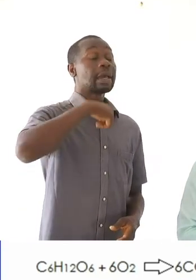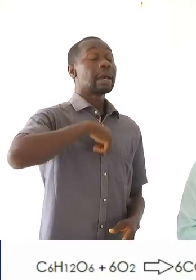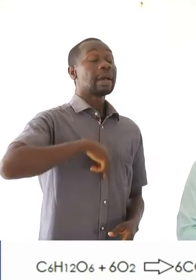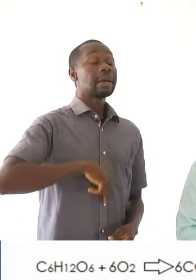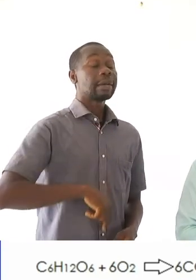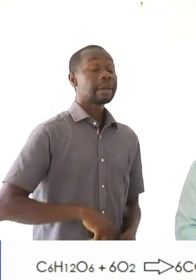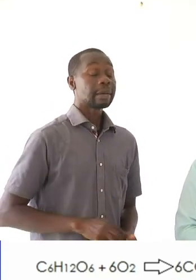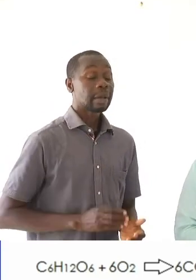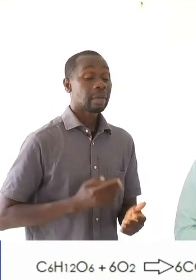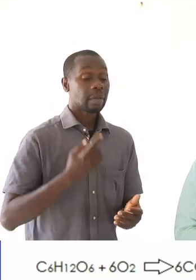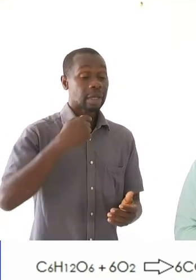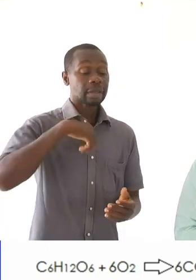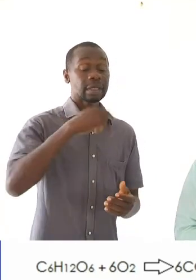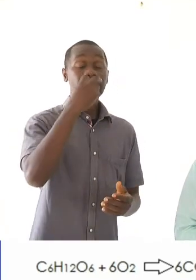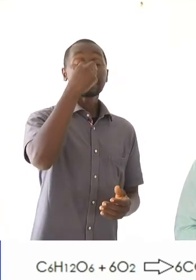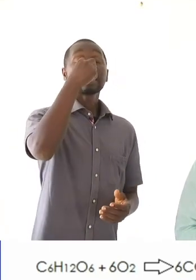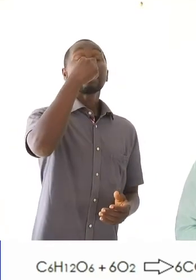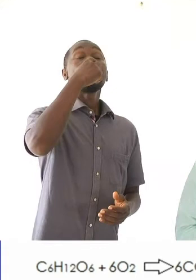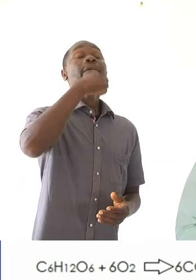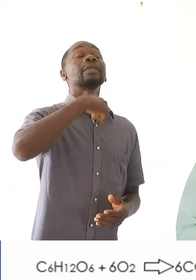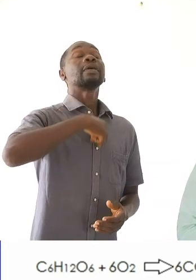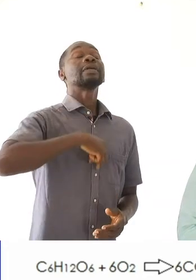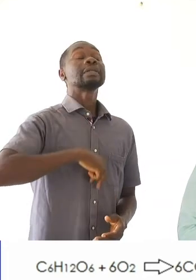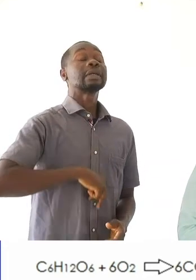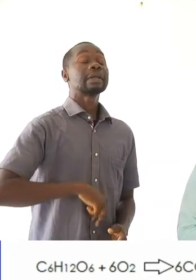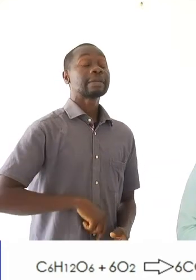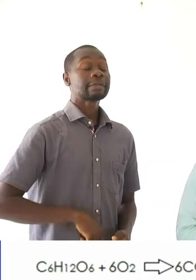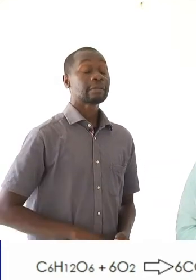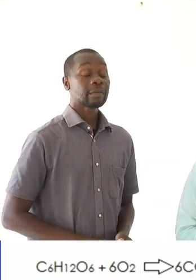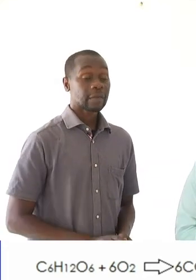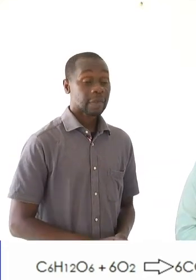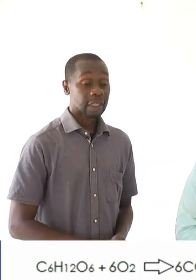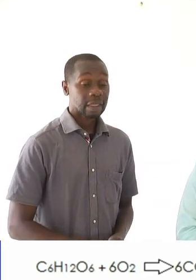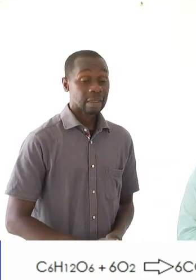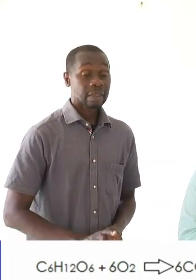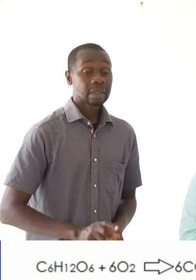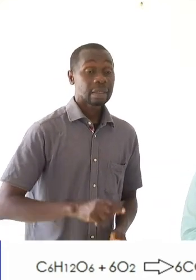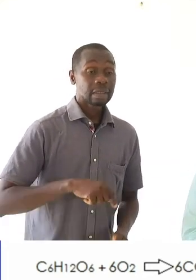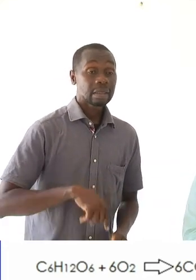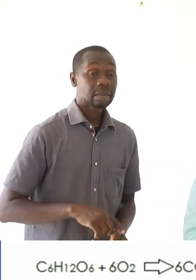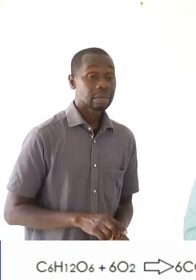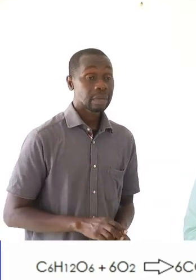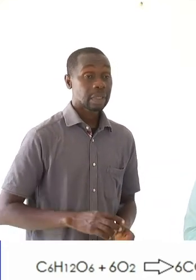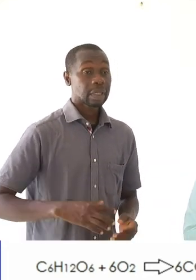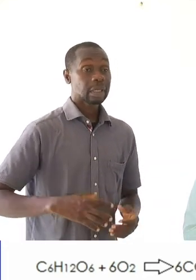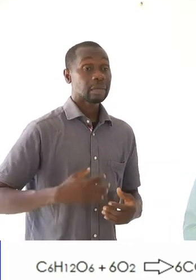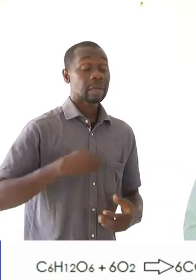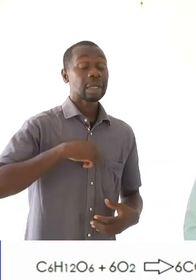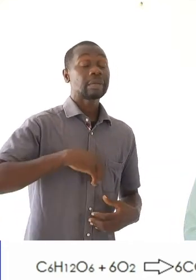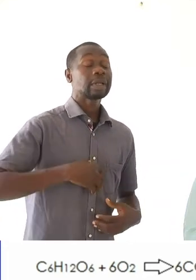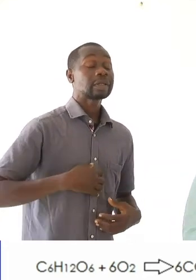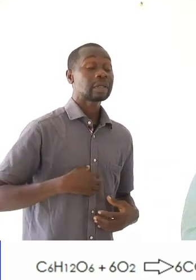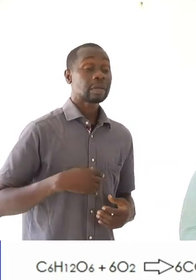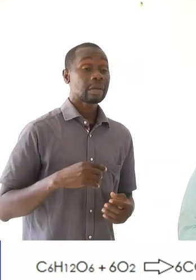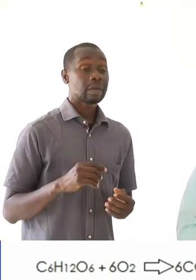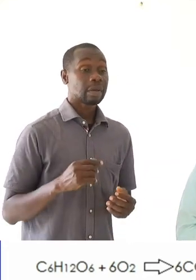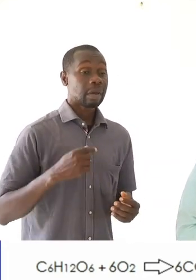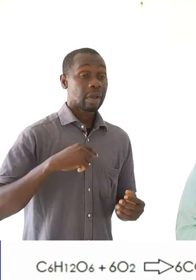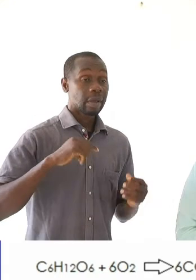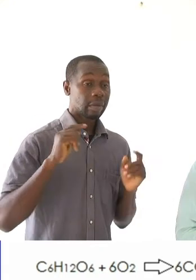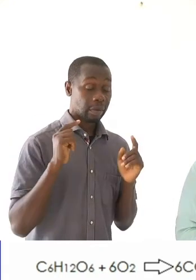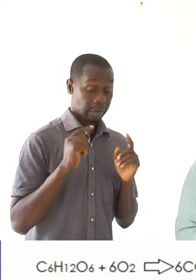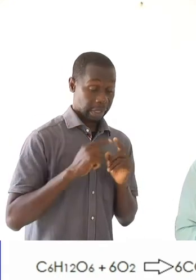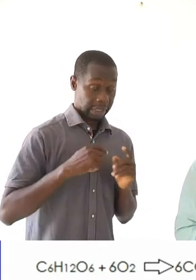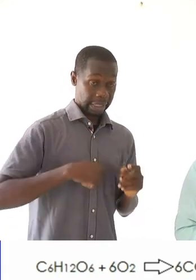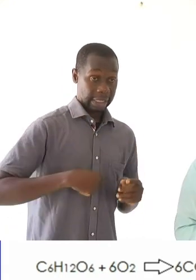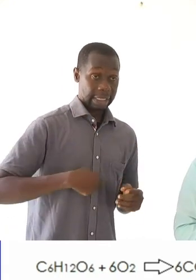The air passes through the nostril, and then it will, next place it will be reaching will be the pharynx.